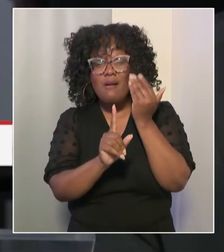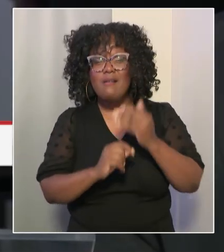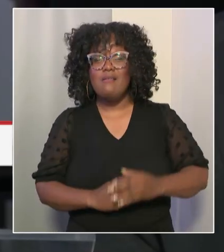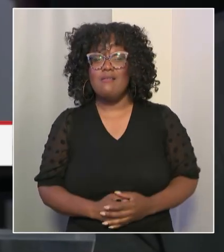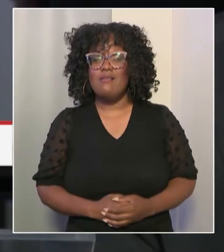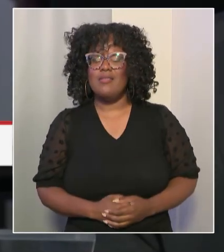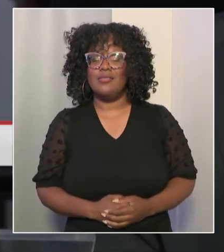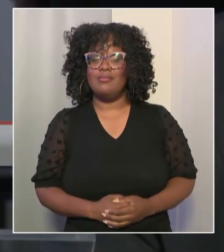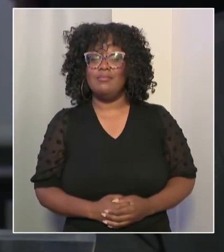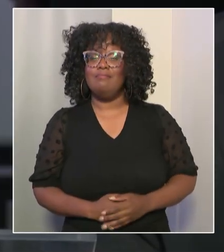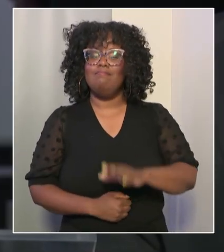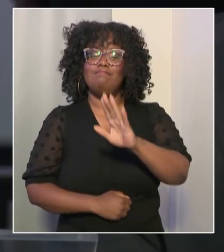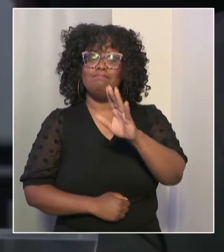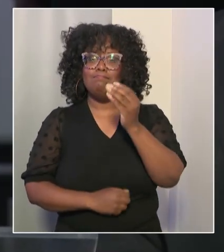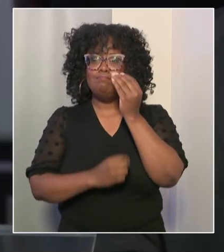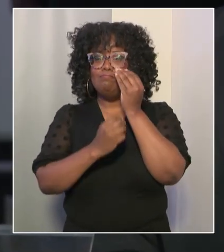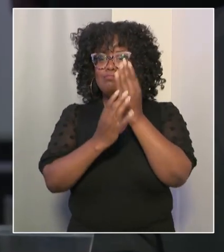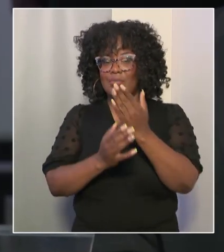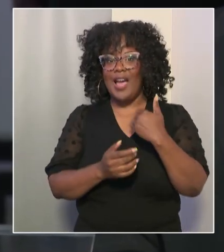Delano Hunter, who